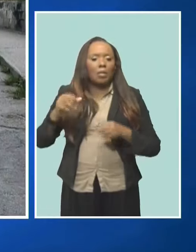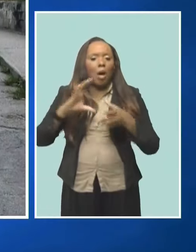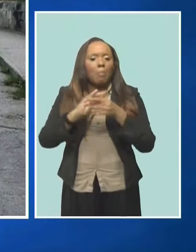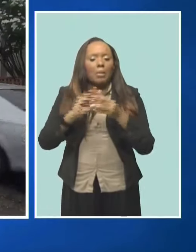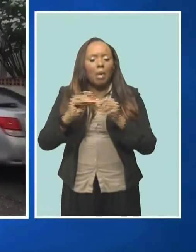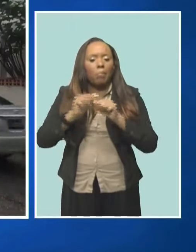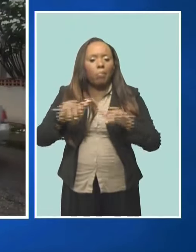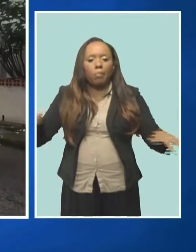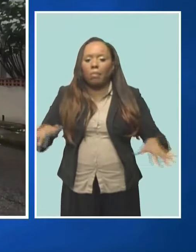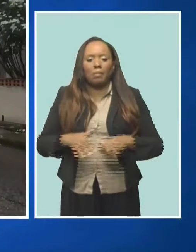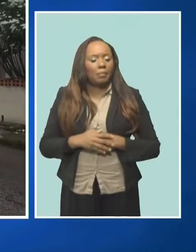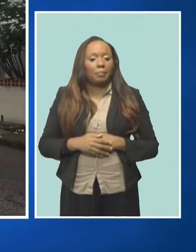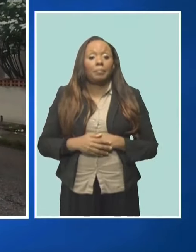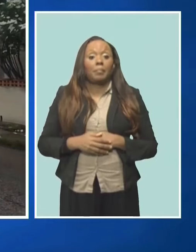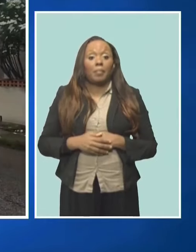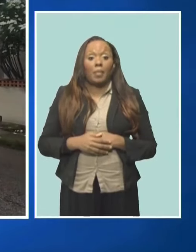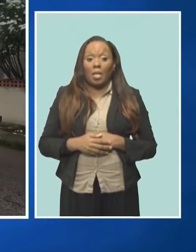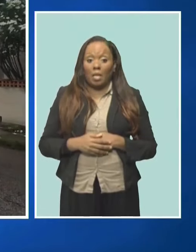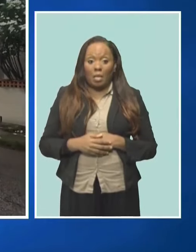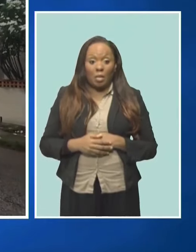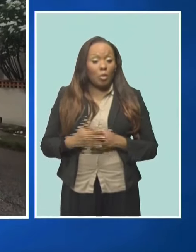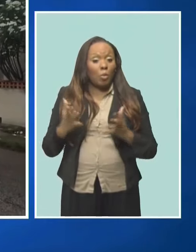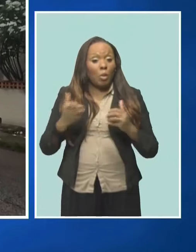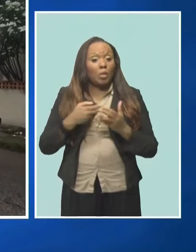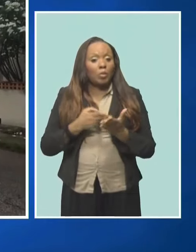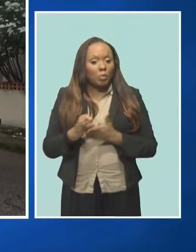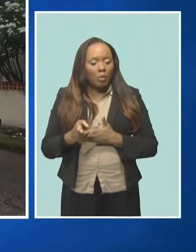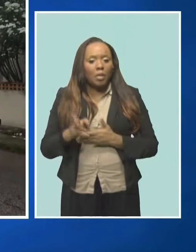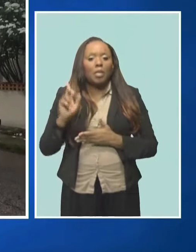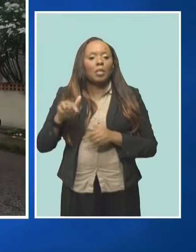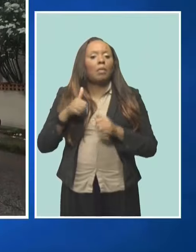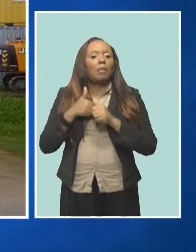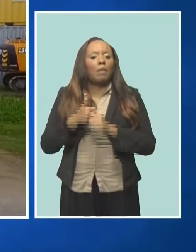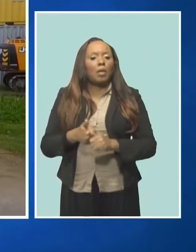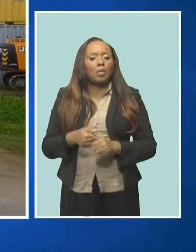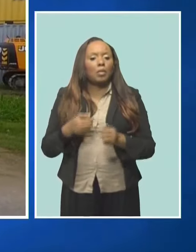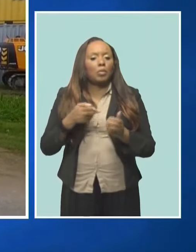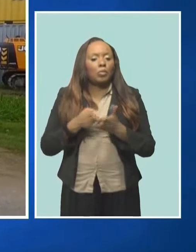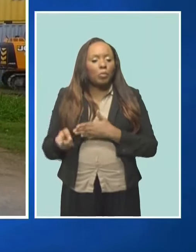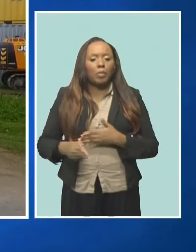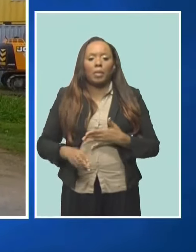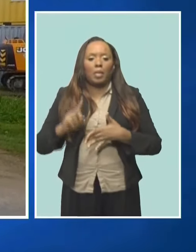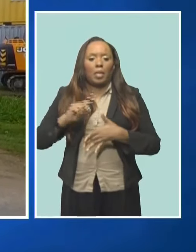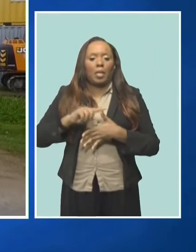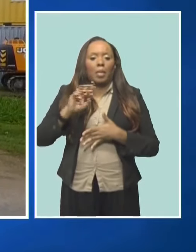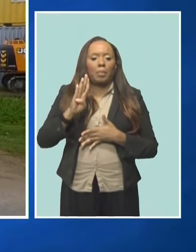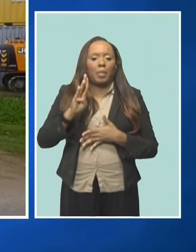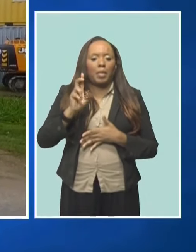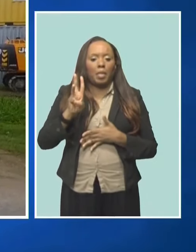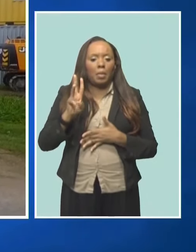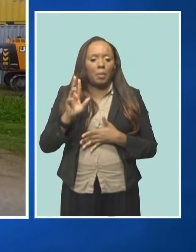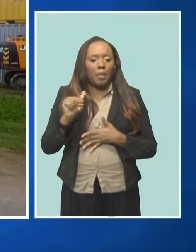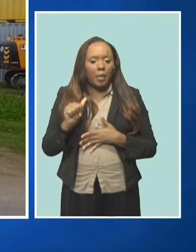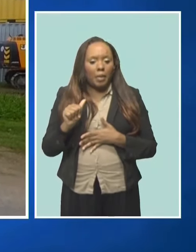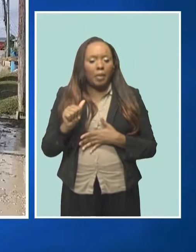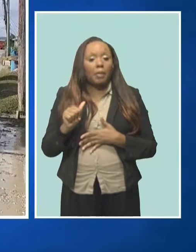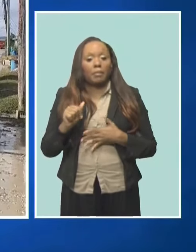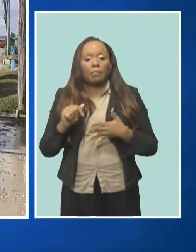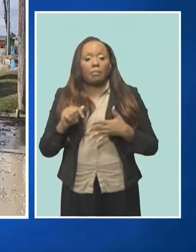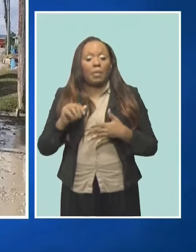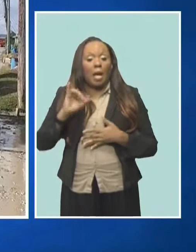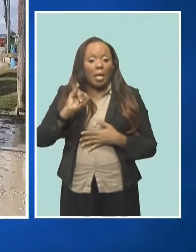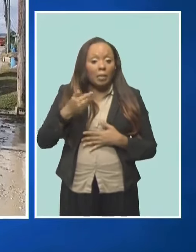sources for any notifications issued by the authority. Those sources include the Barbados Water Authority itself, its